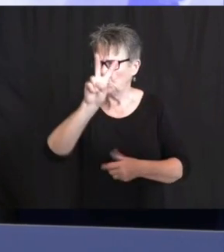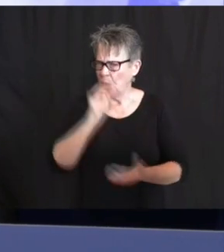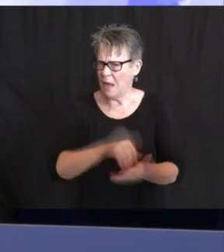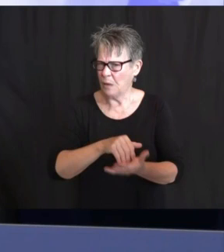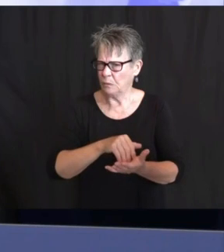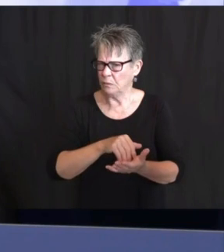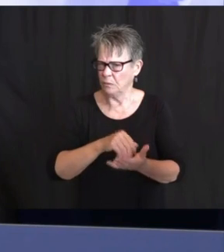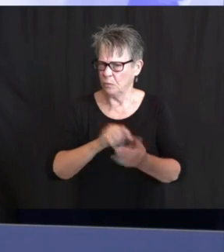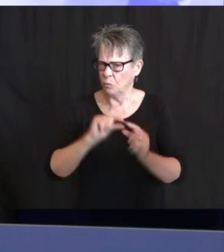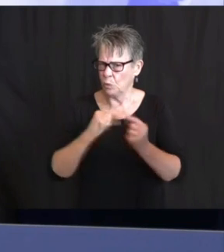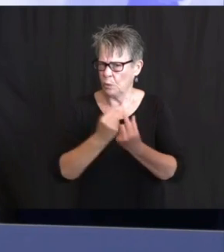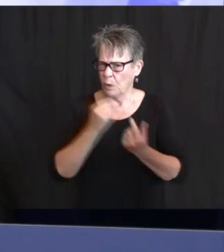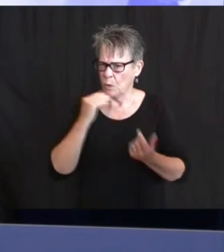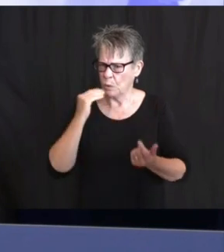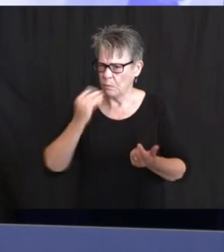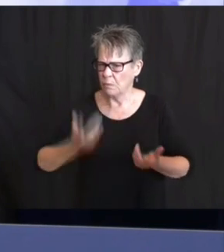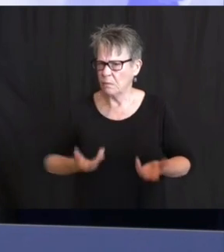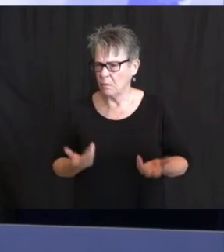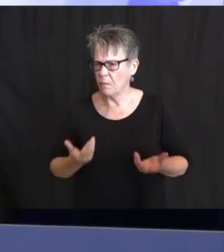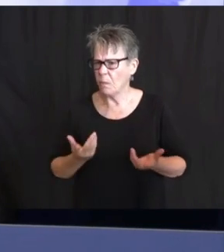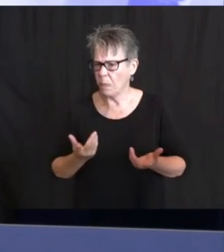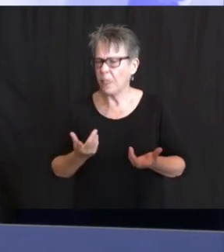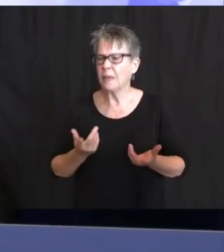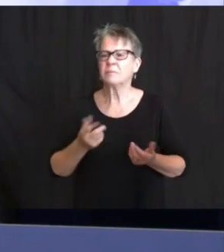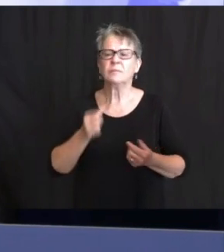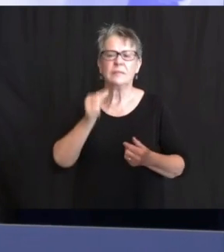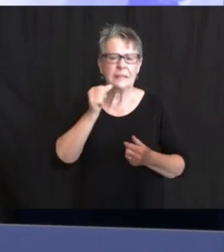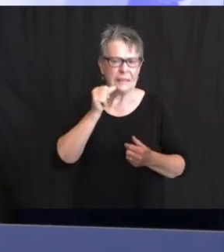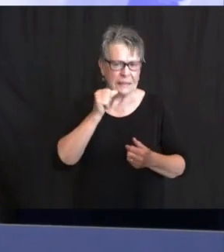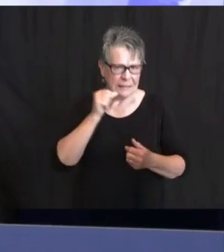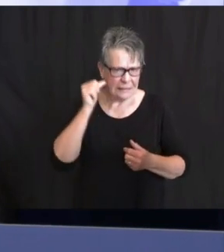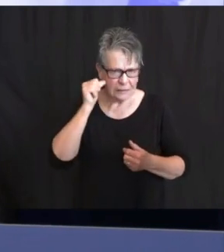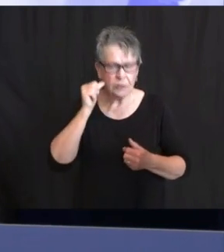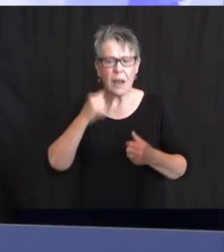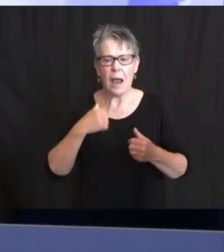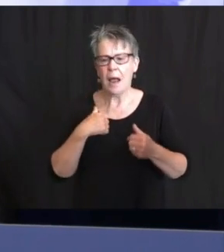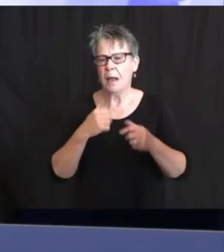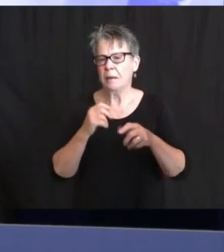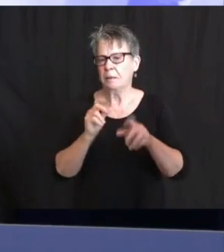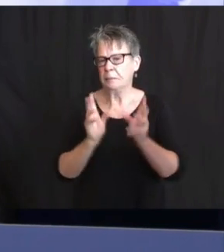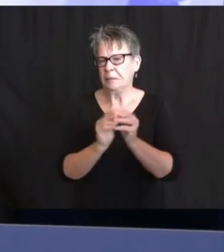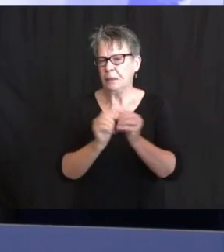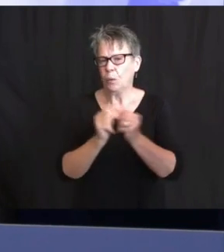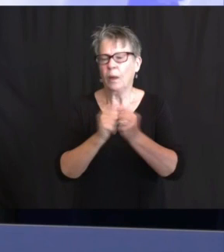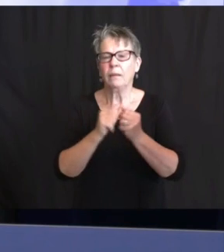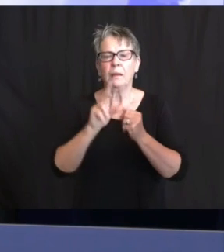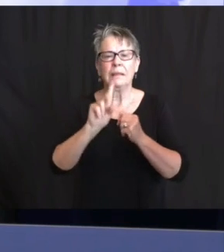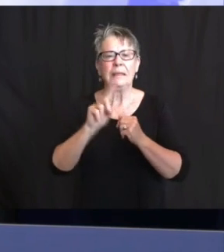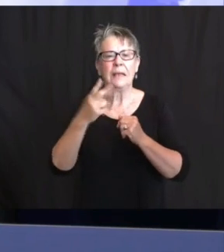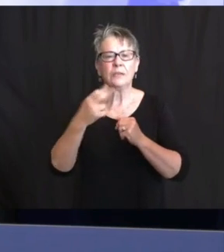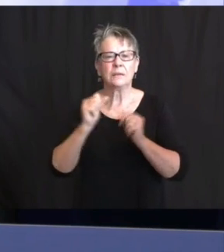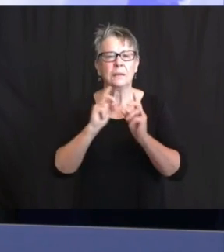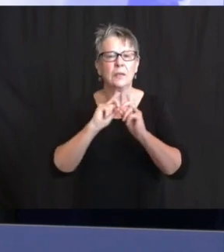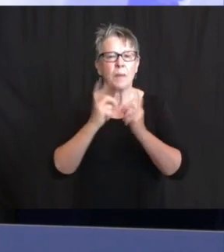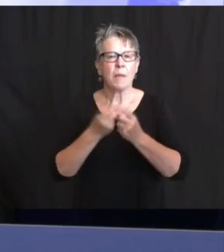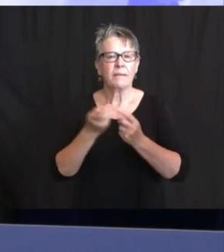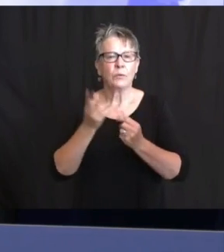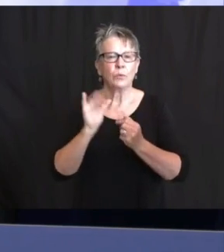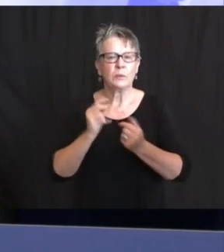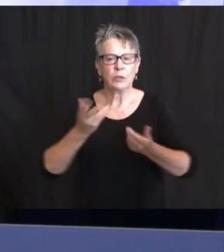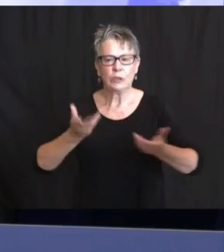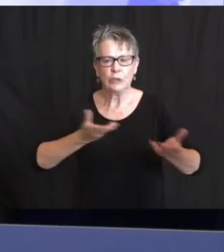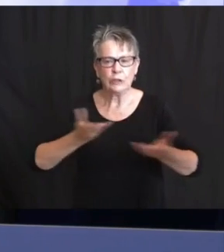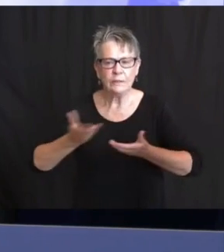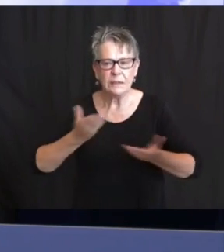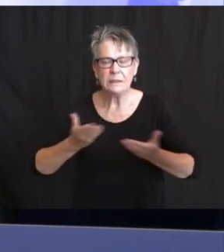representatives from Department of Human Services so that we can complete full testing of all of the individuals in those